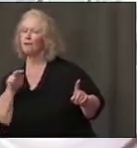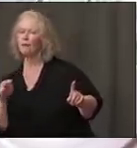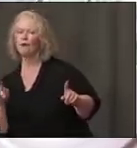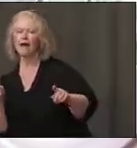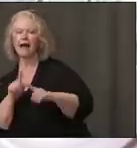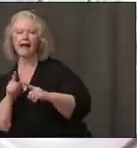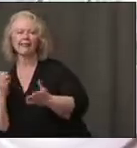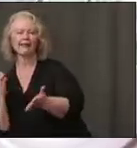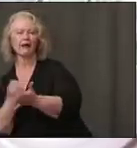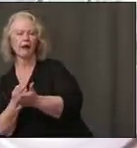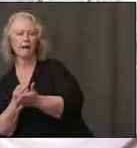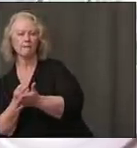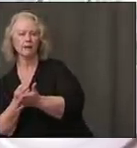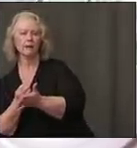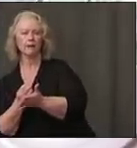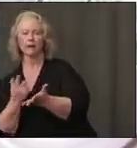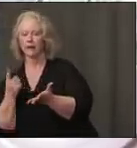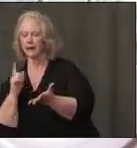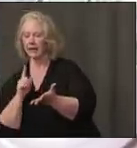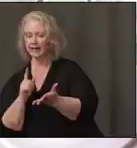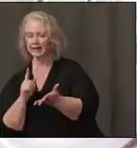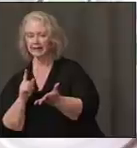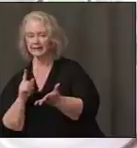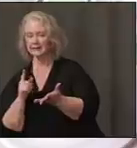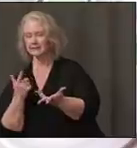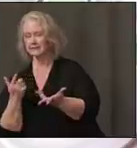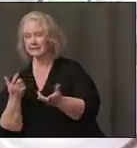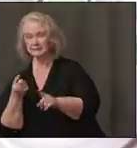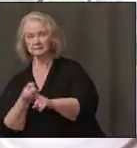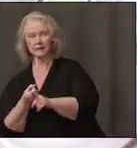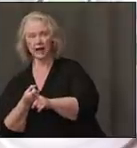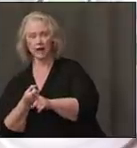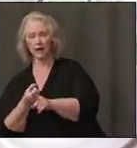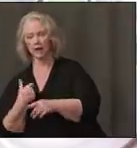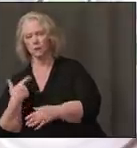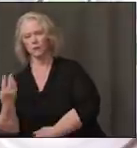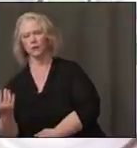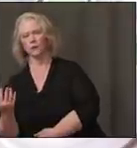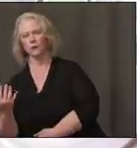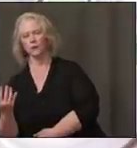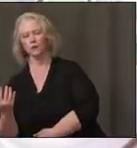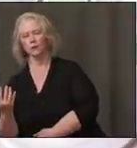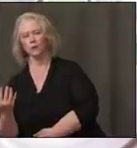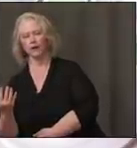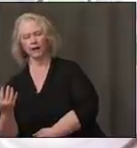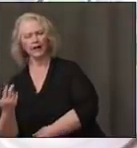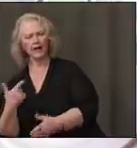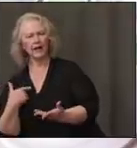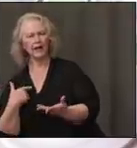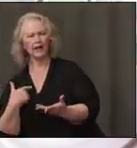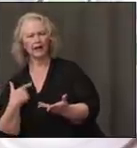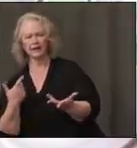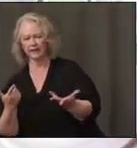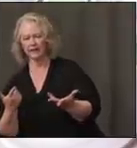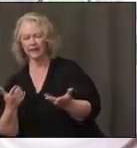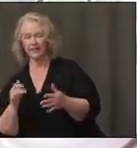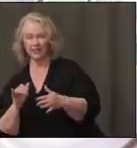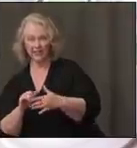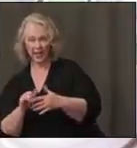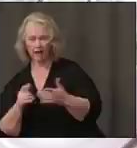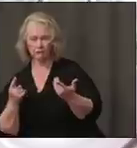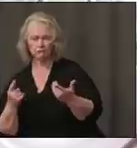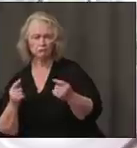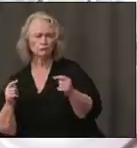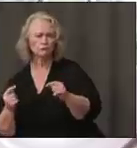of staying shut, which is very real, and the public health consequences of being shut. There's healthcare not getting delivered because of the mitigation that